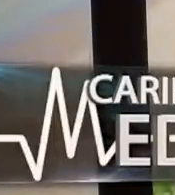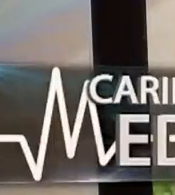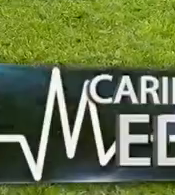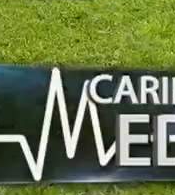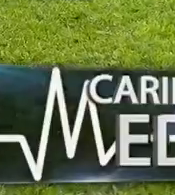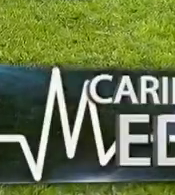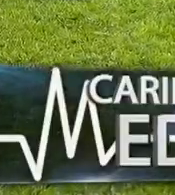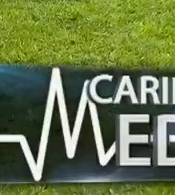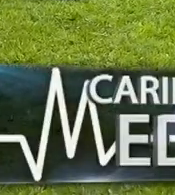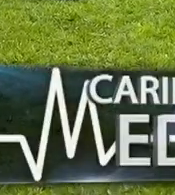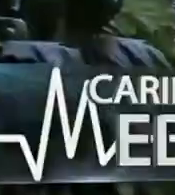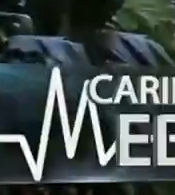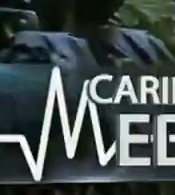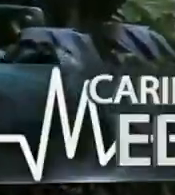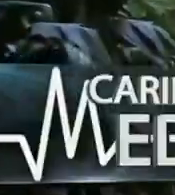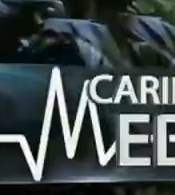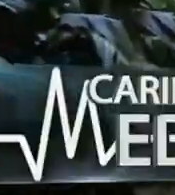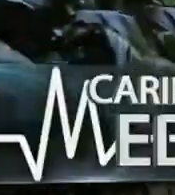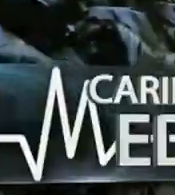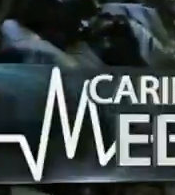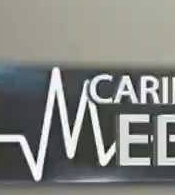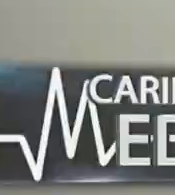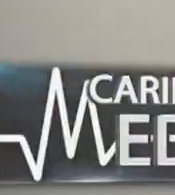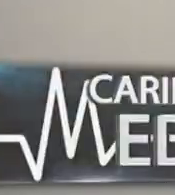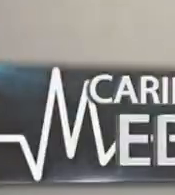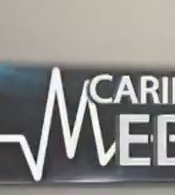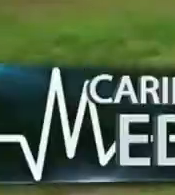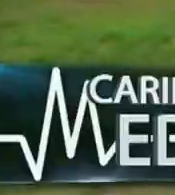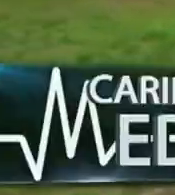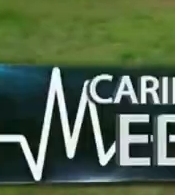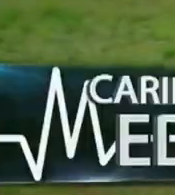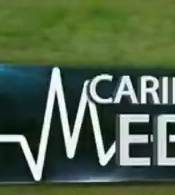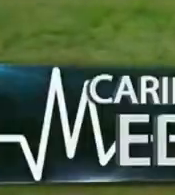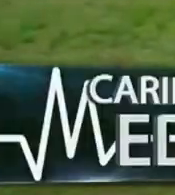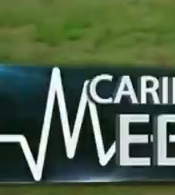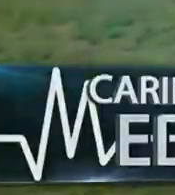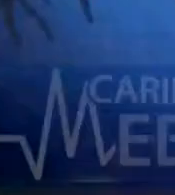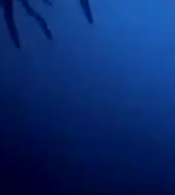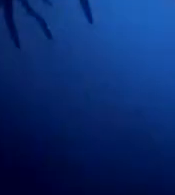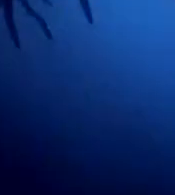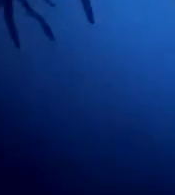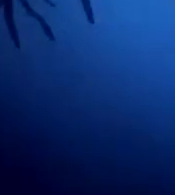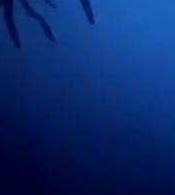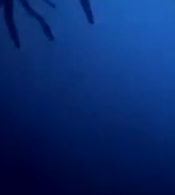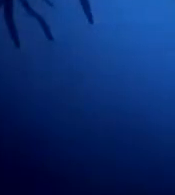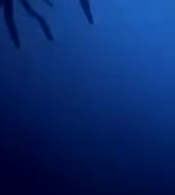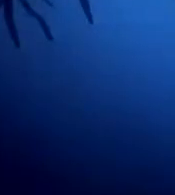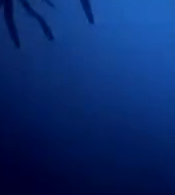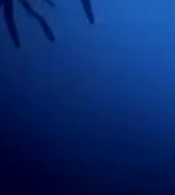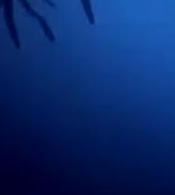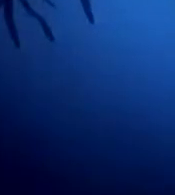make the right choices to improve our health. Caribbean Medical this Sunday at 7:30 p.m.